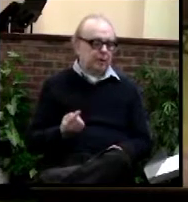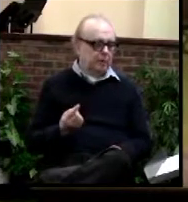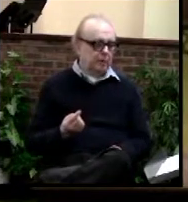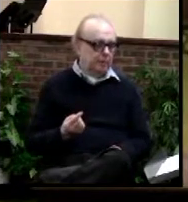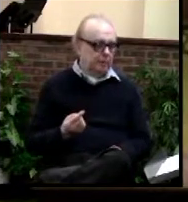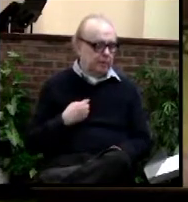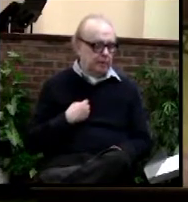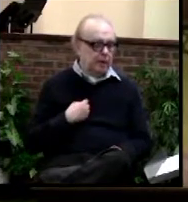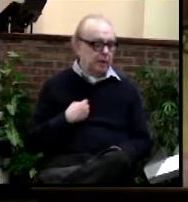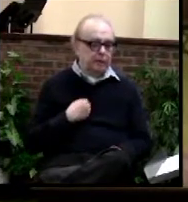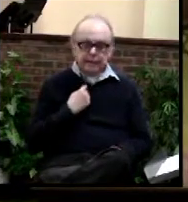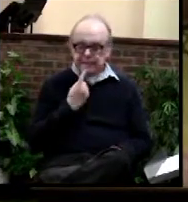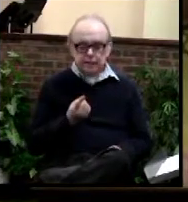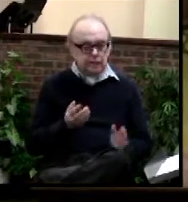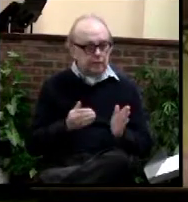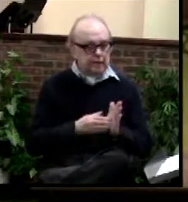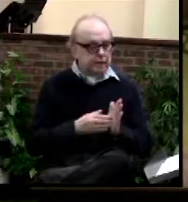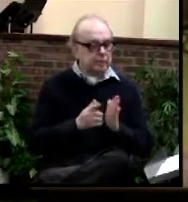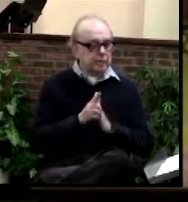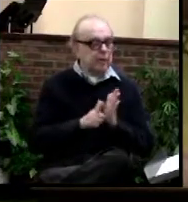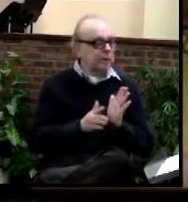violated what Jesus has already said.